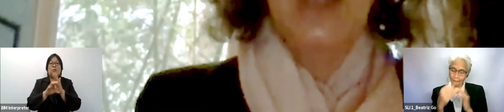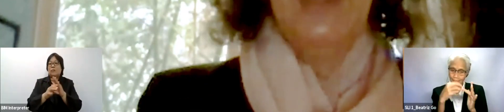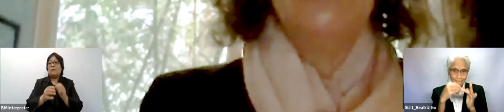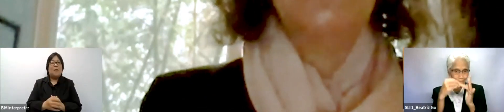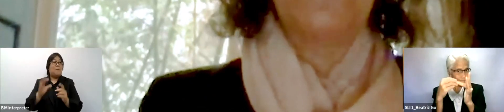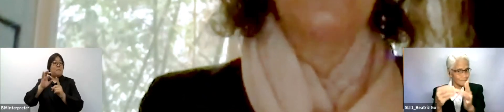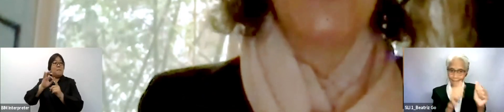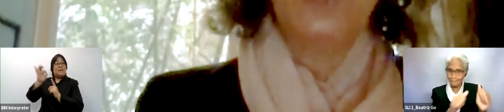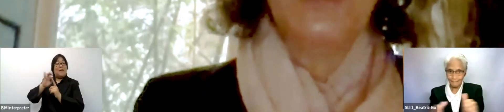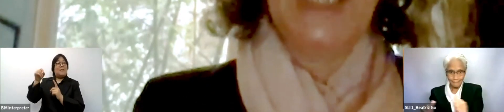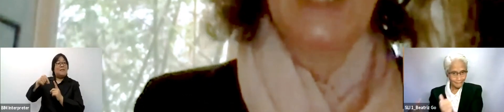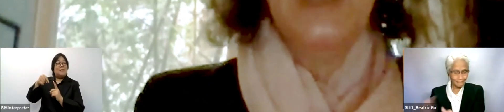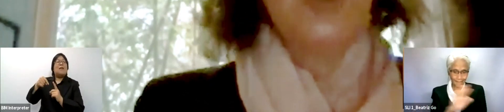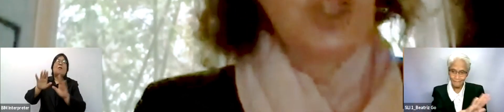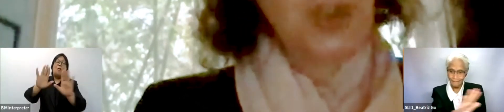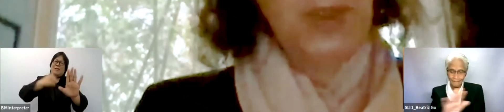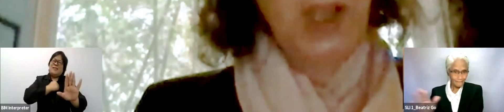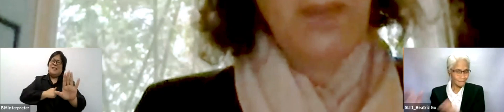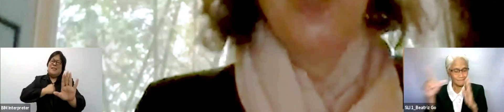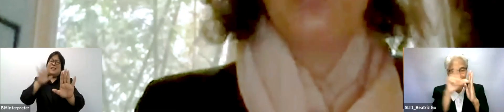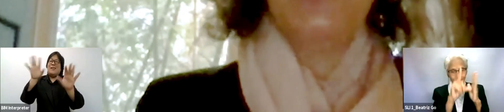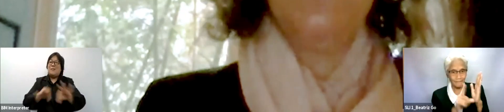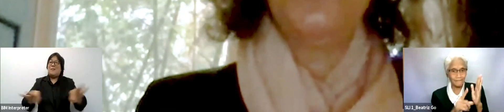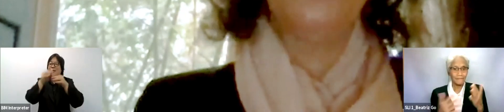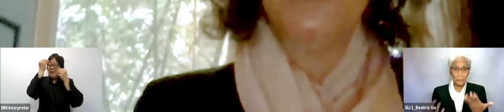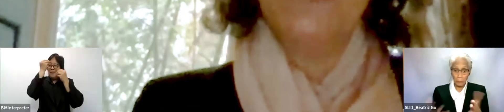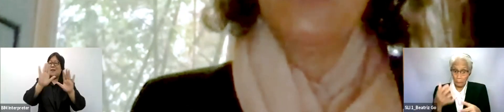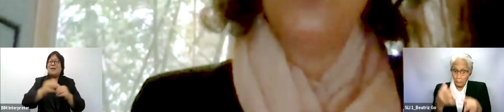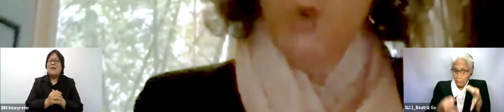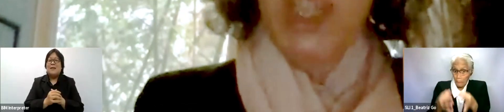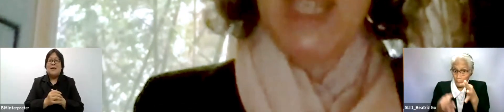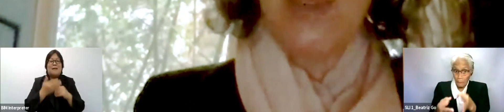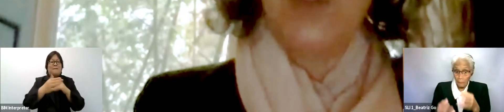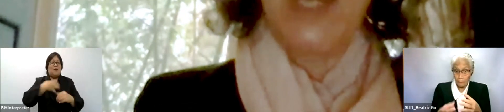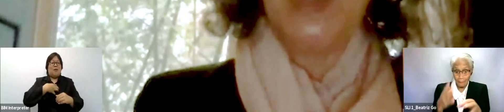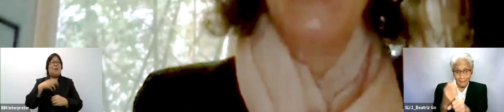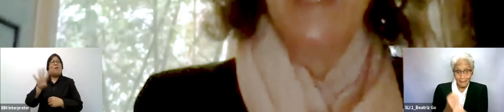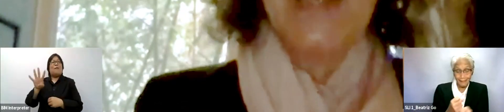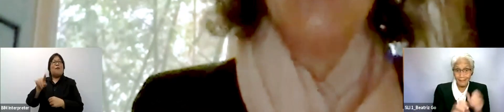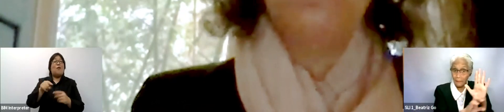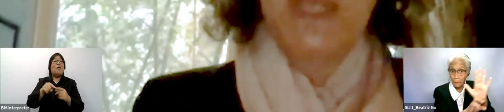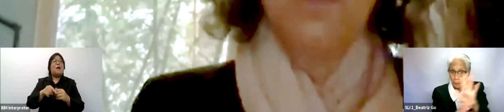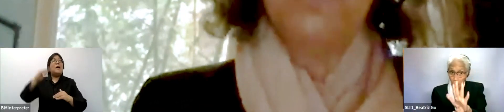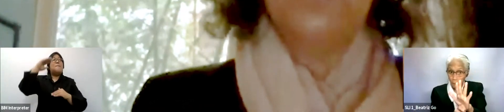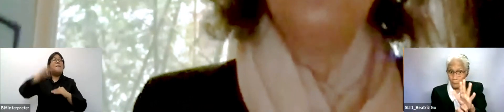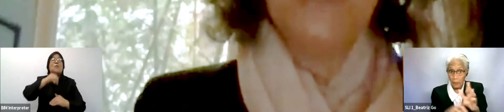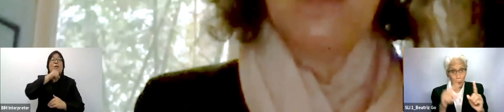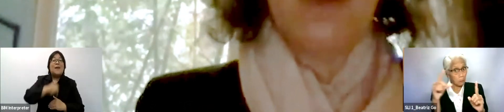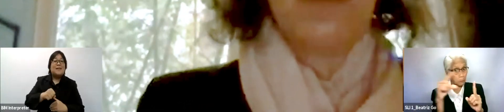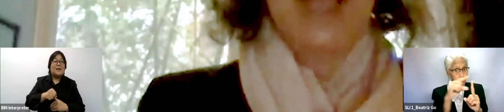act. And subsequently, the General Comment 24 recommends 14 years of age as the